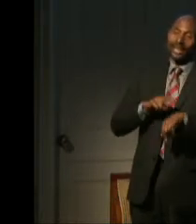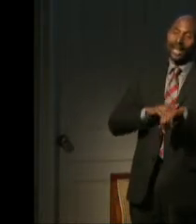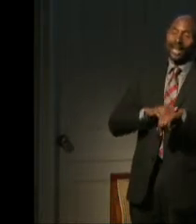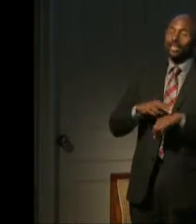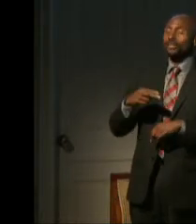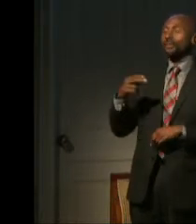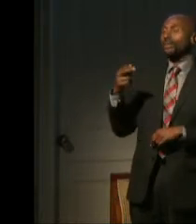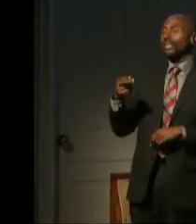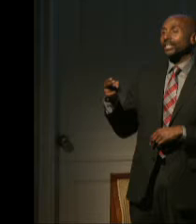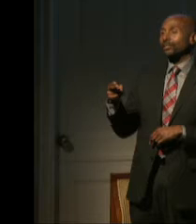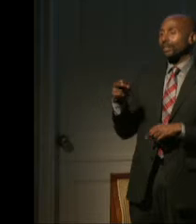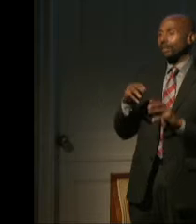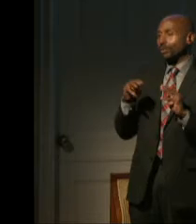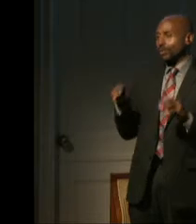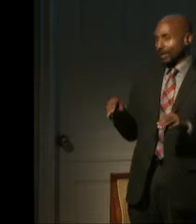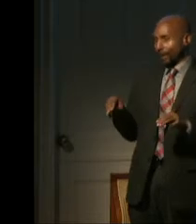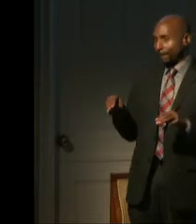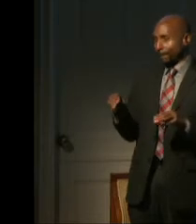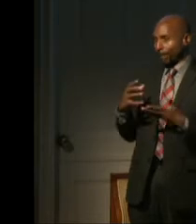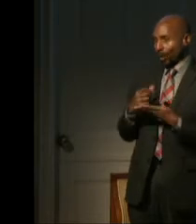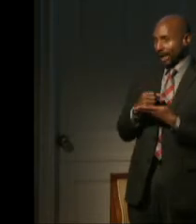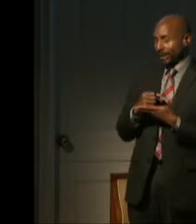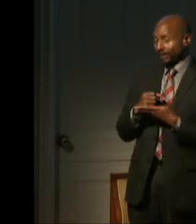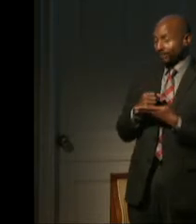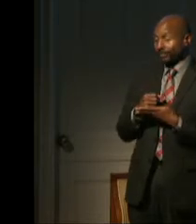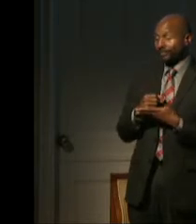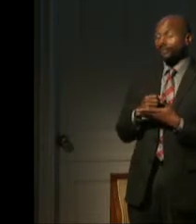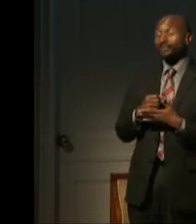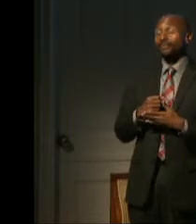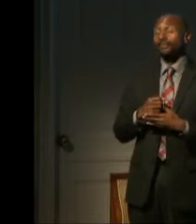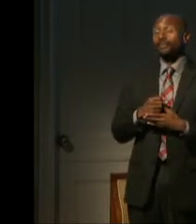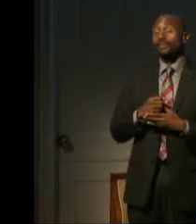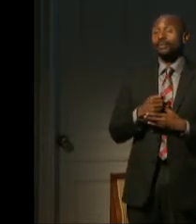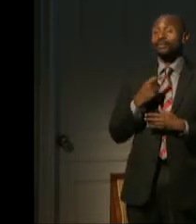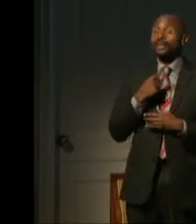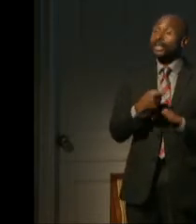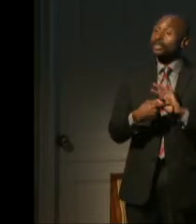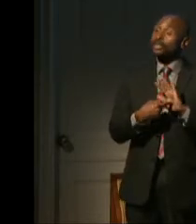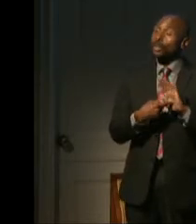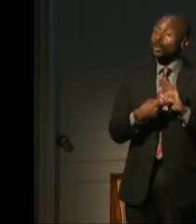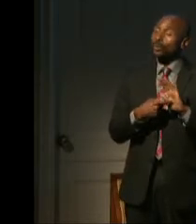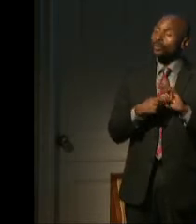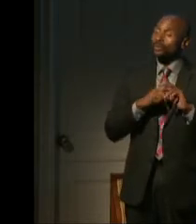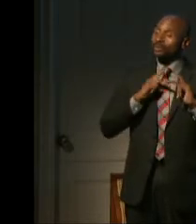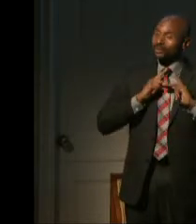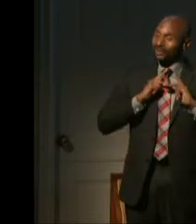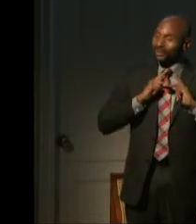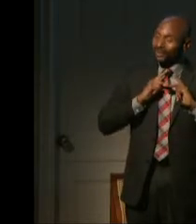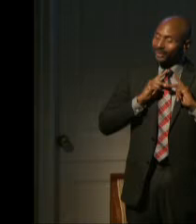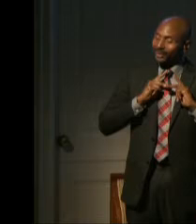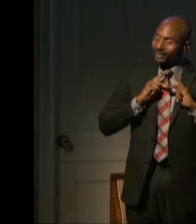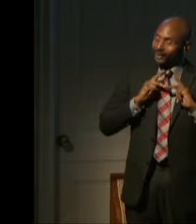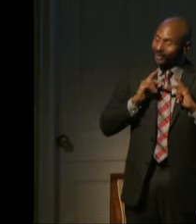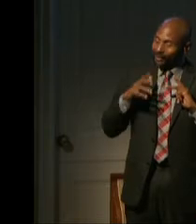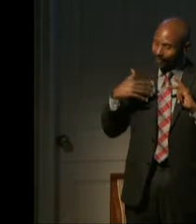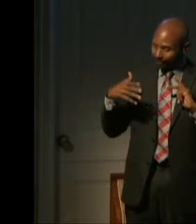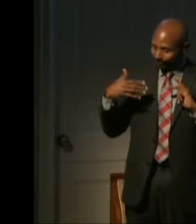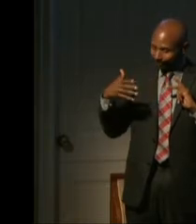This is, in a sense, the emblematic of the physical, the